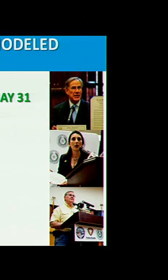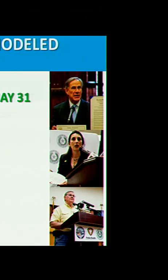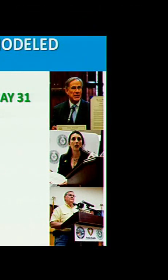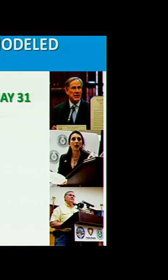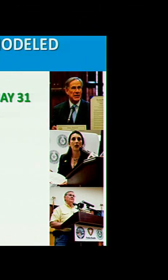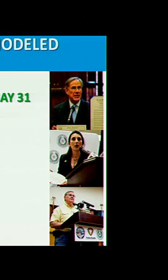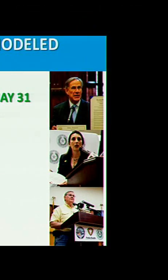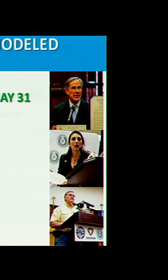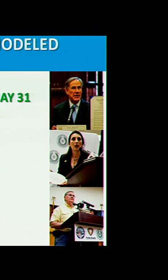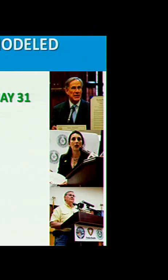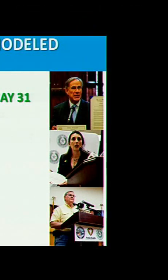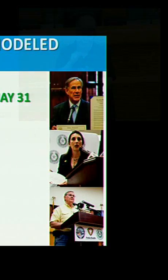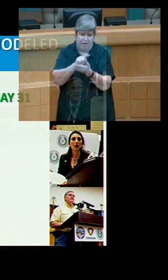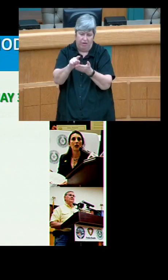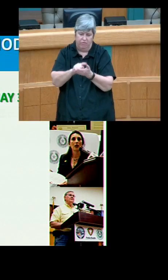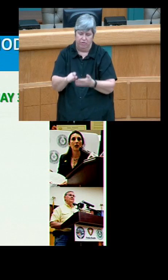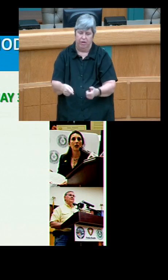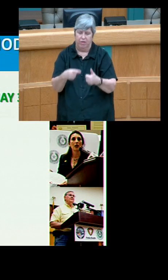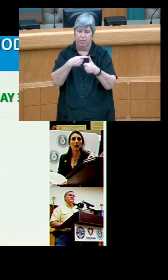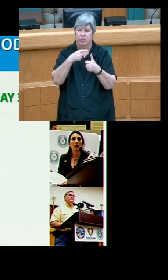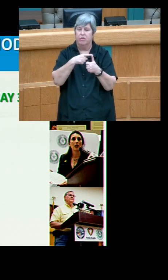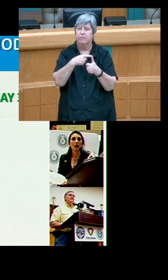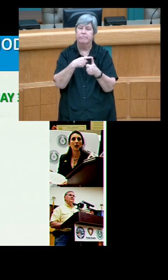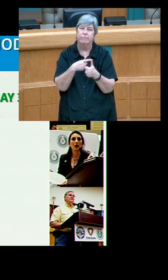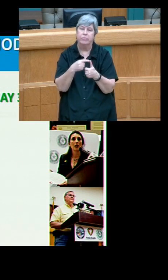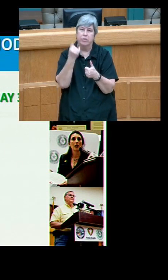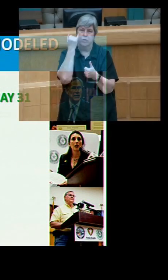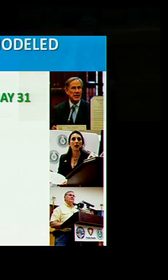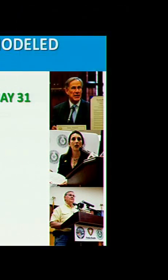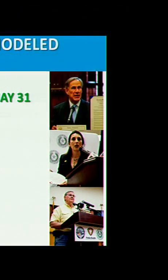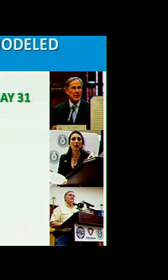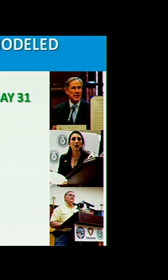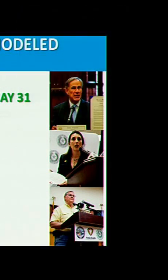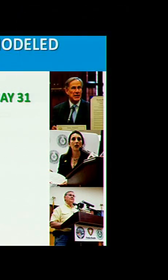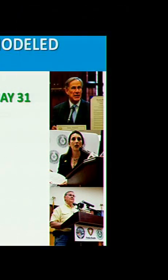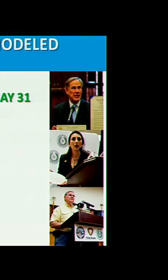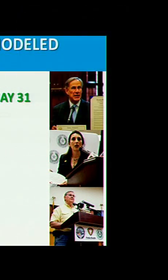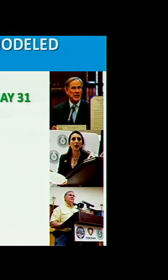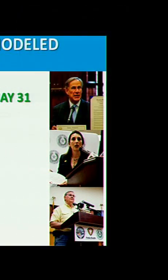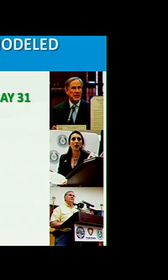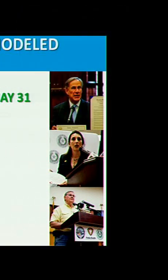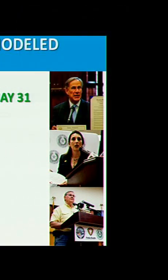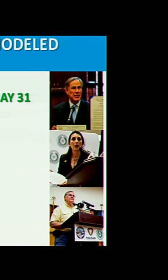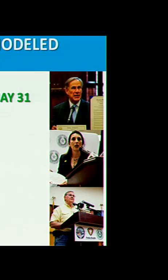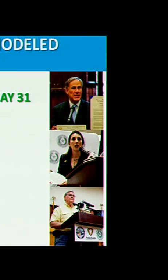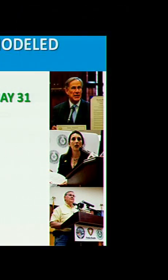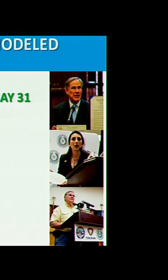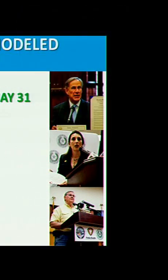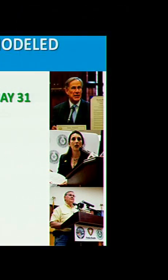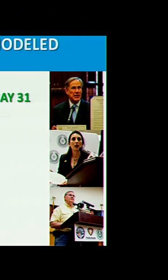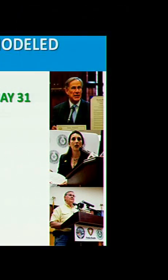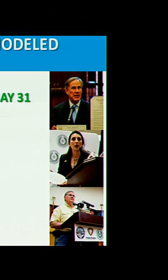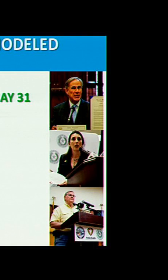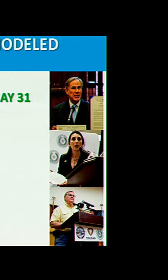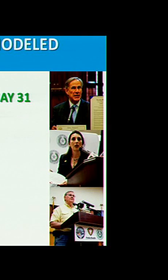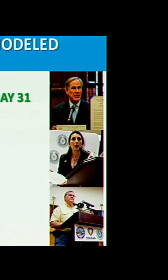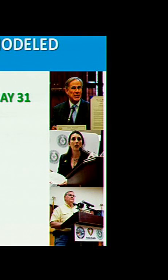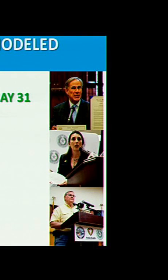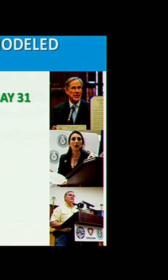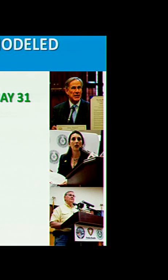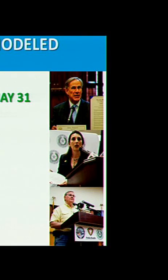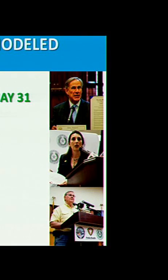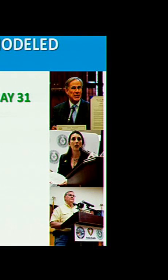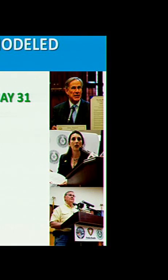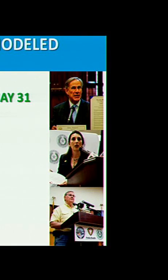go. First scenario was what happens if we continue interventions through May 31st, push it off another